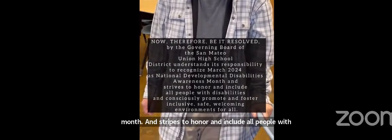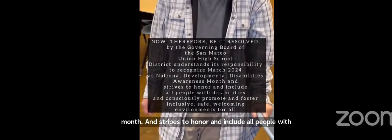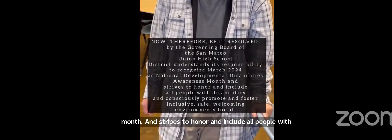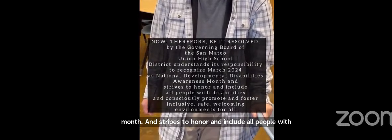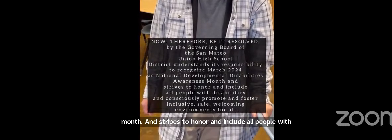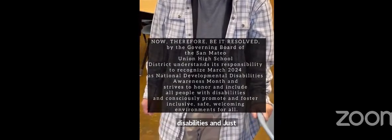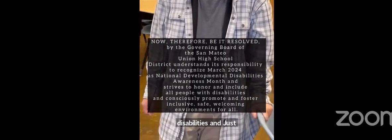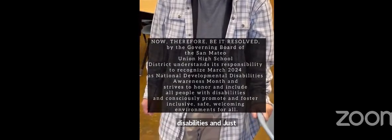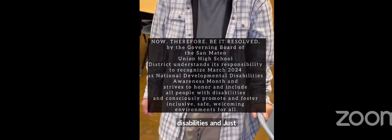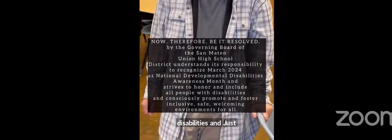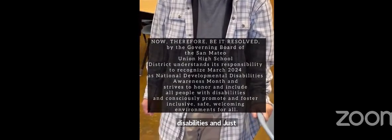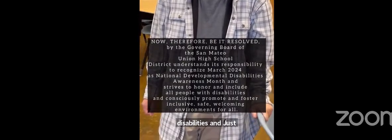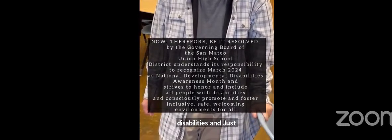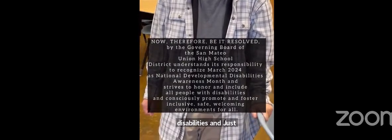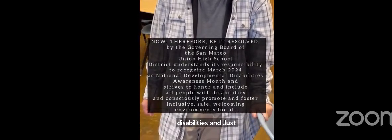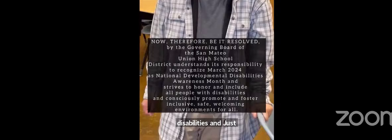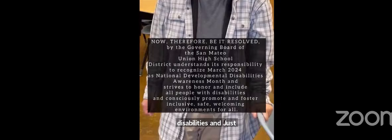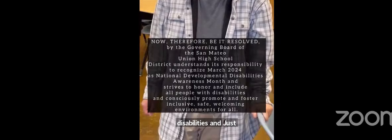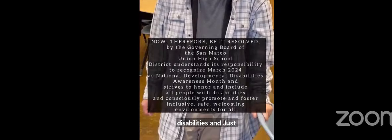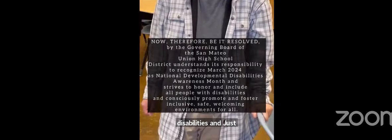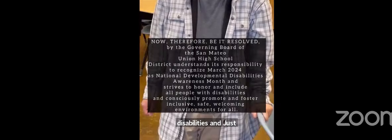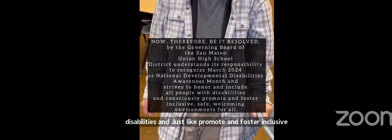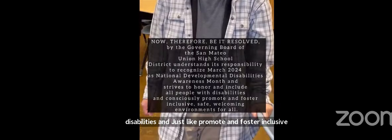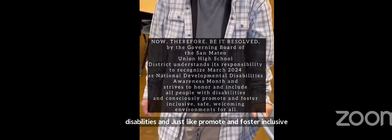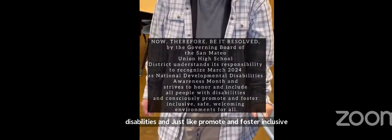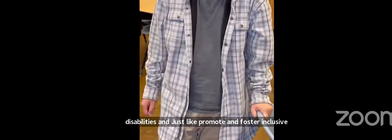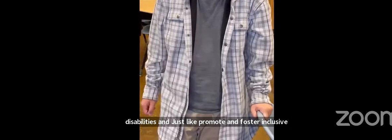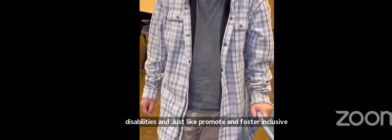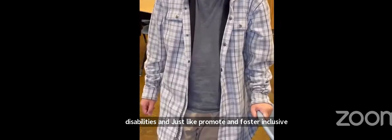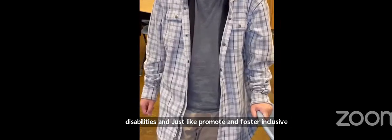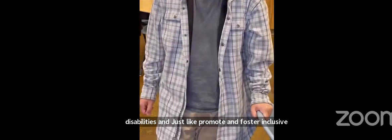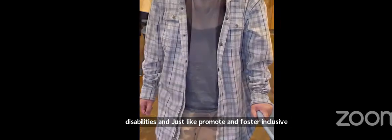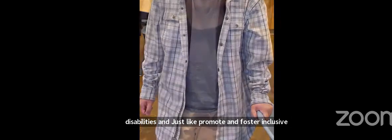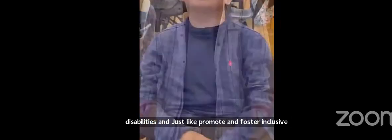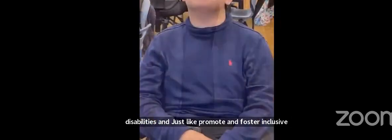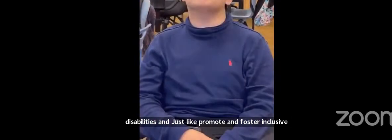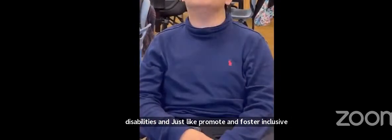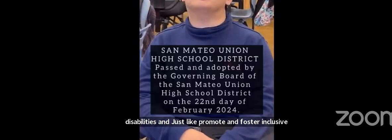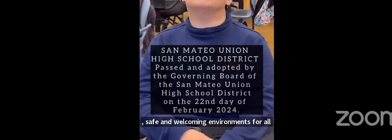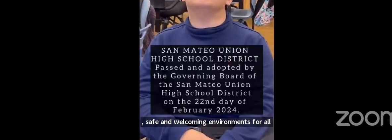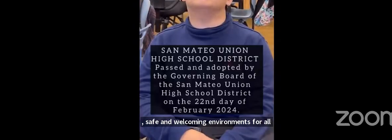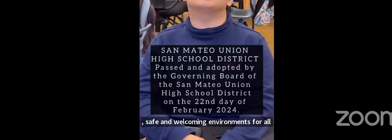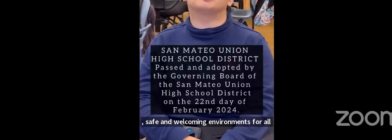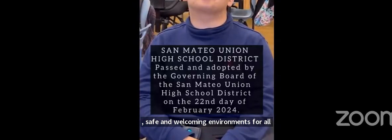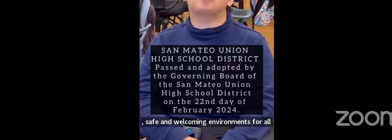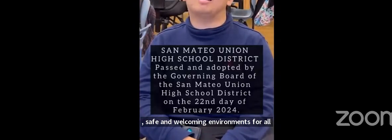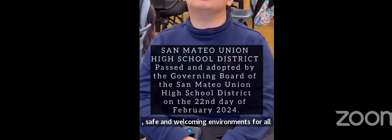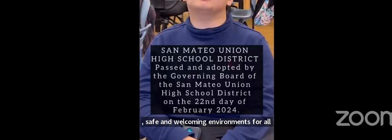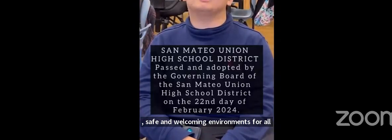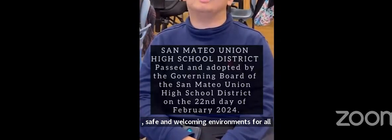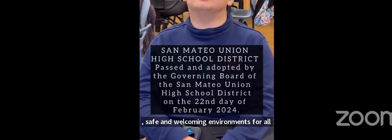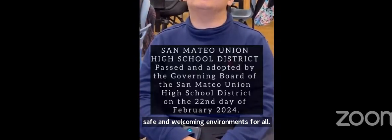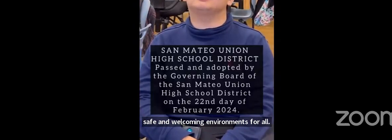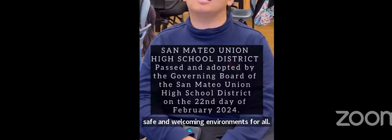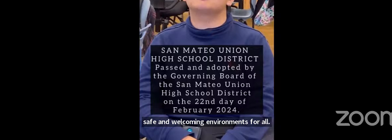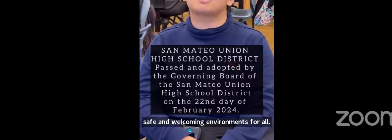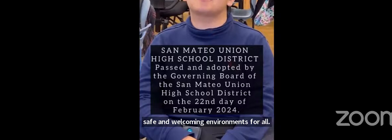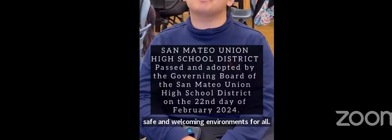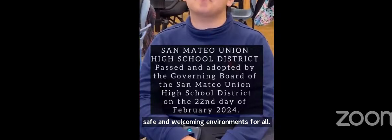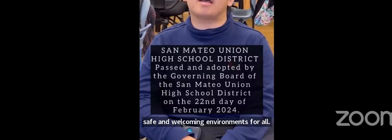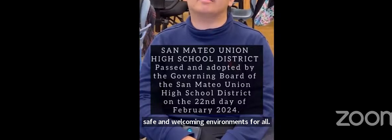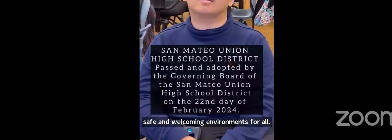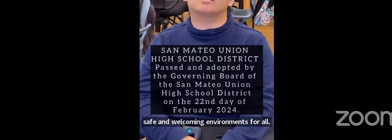and foster inclusive, safe, and welcoming environments for all. Okay. San Mateo Union High School District passed